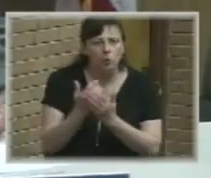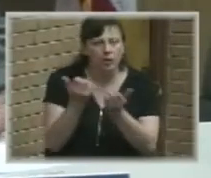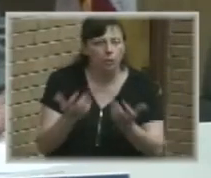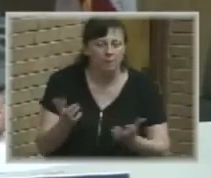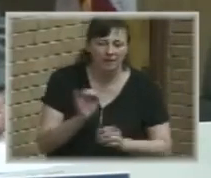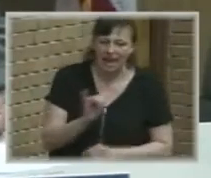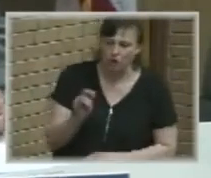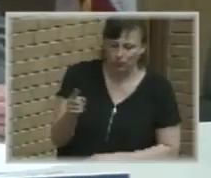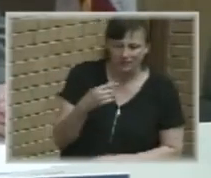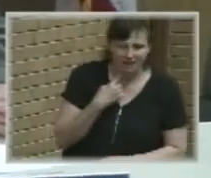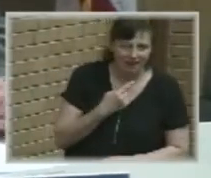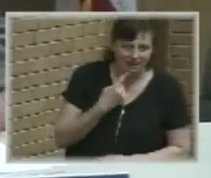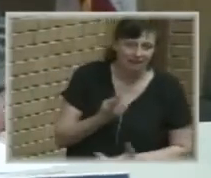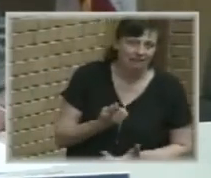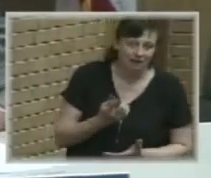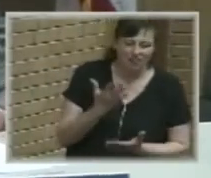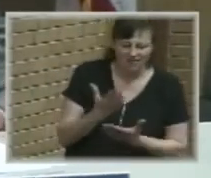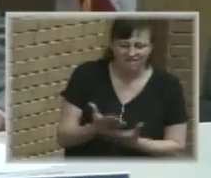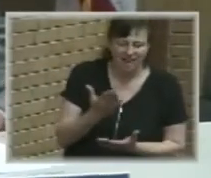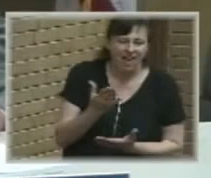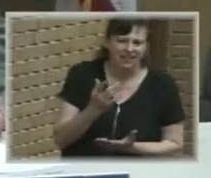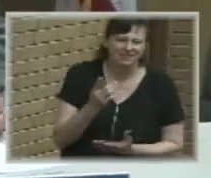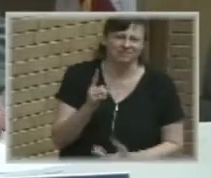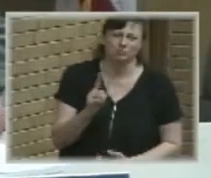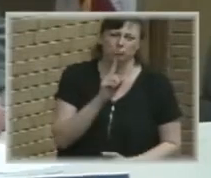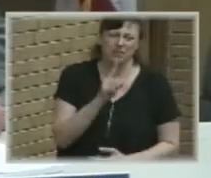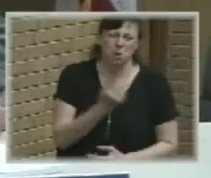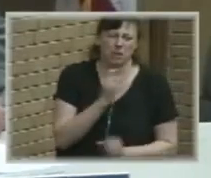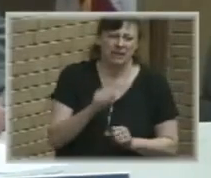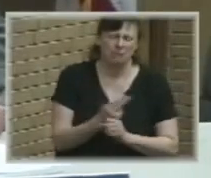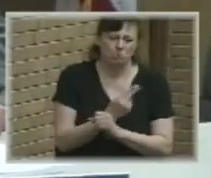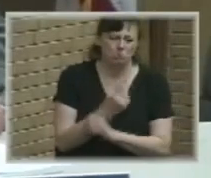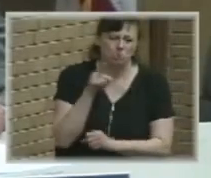as you say, it's the fact that it's single use